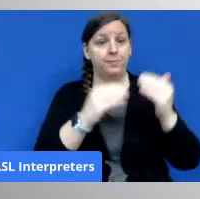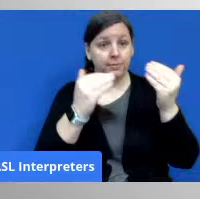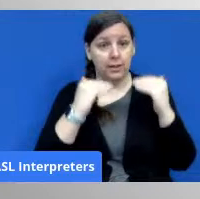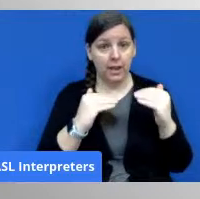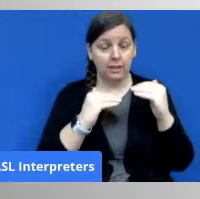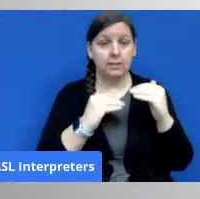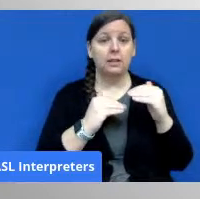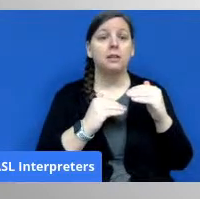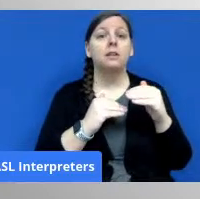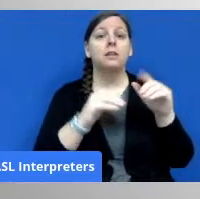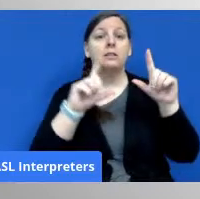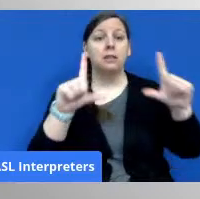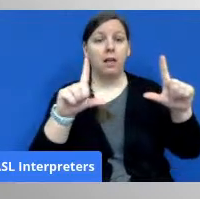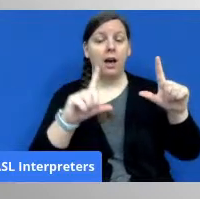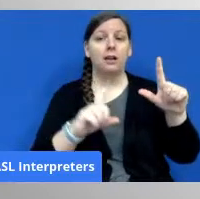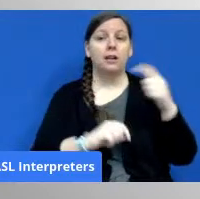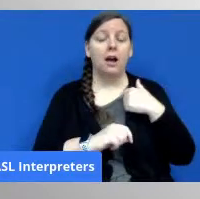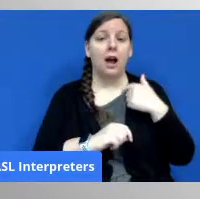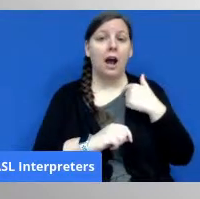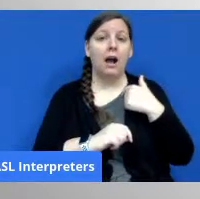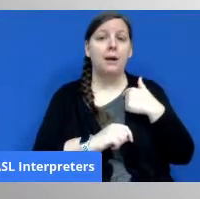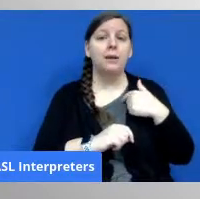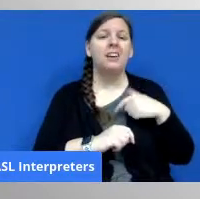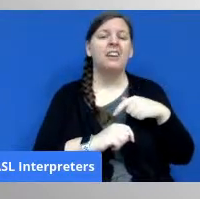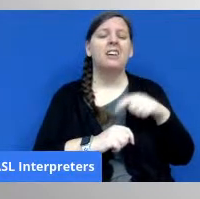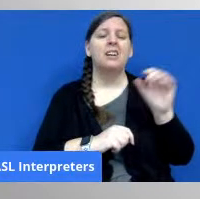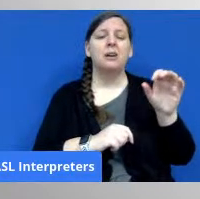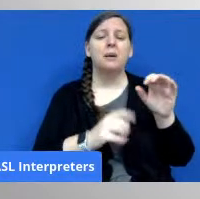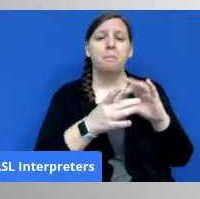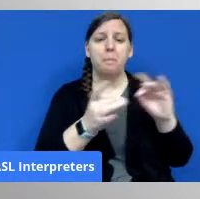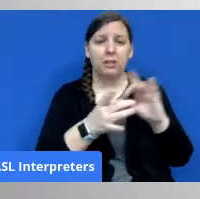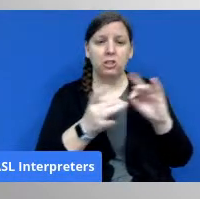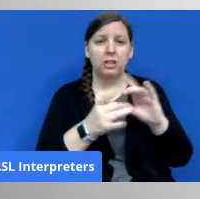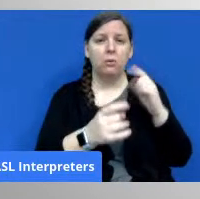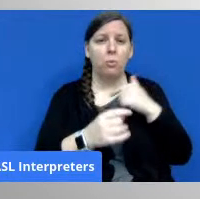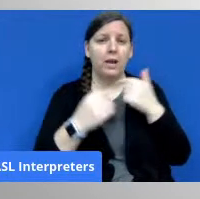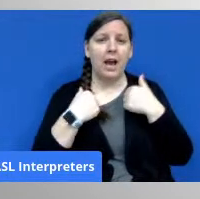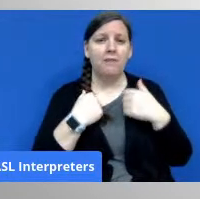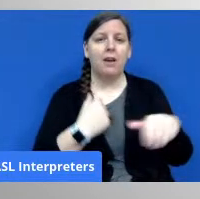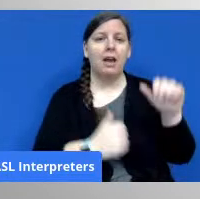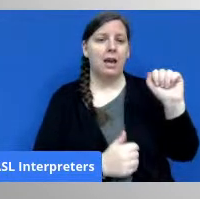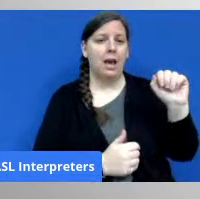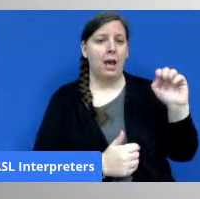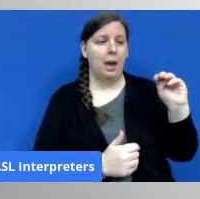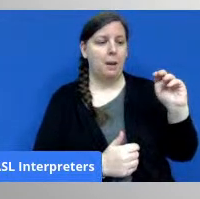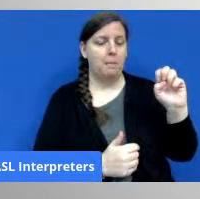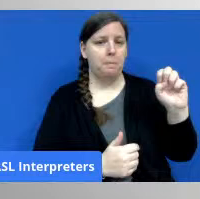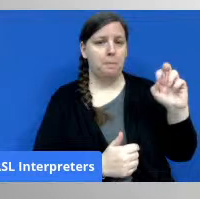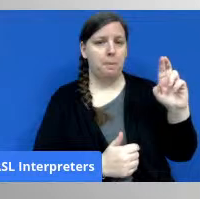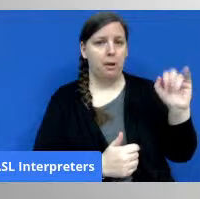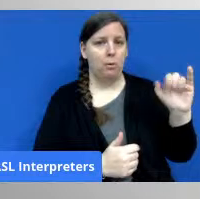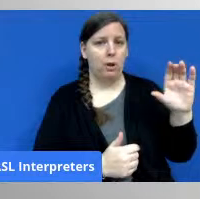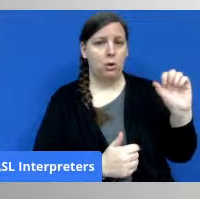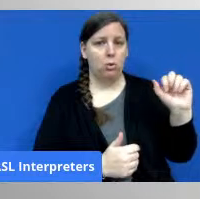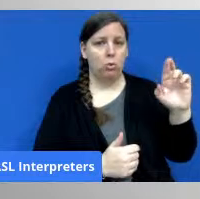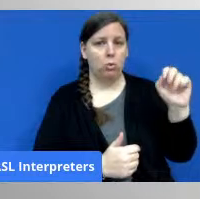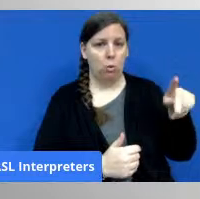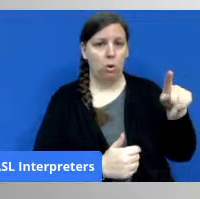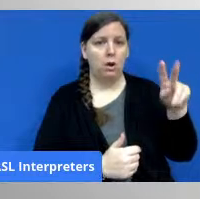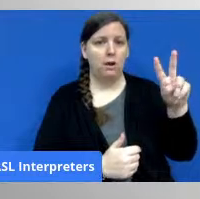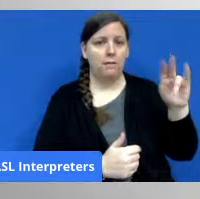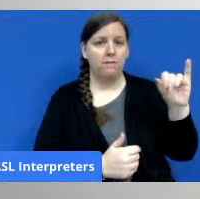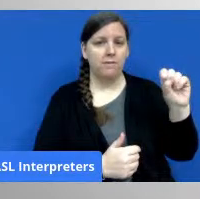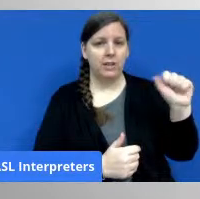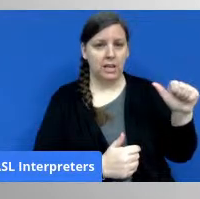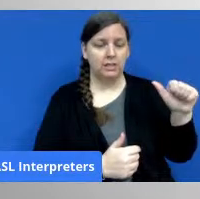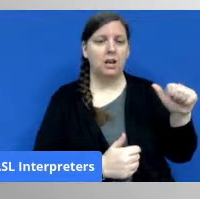mentioned throughout this that we have AmeriCorps Vista network. Our Grow It Know It program has, the Vistas who are